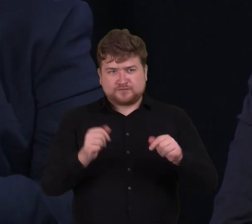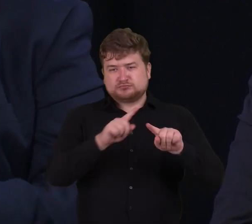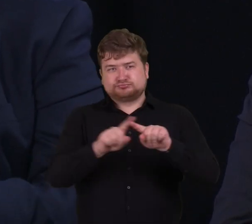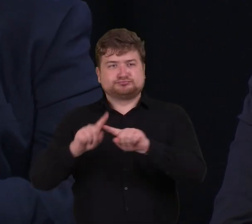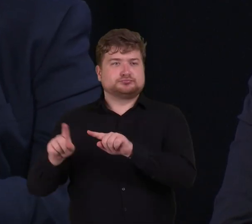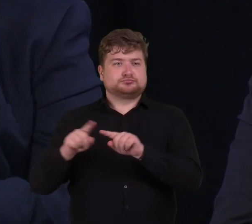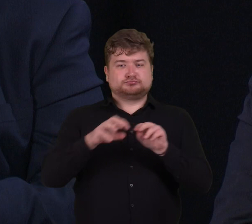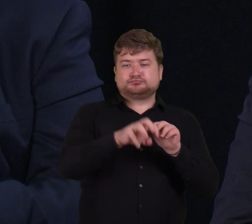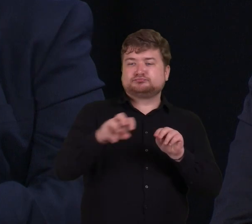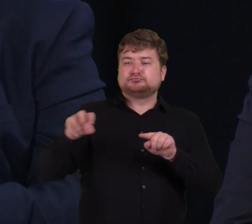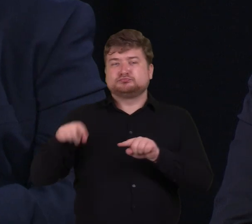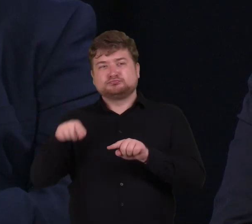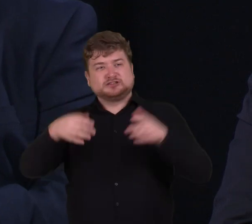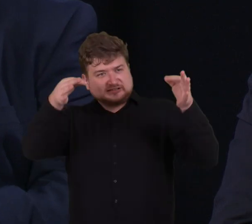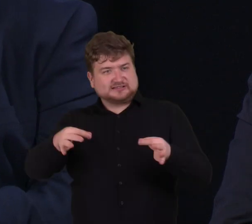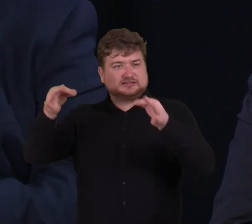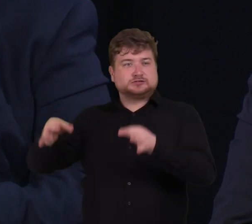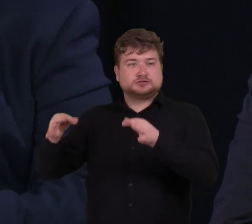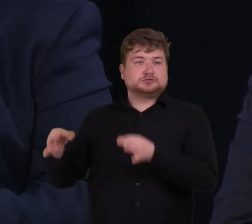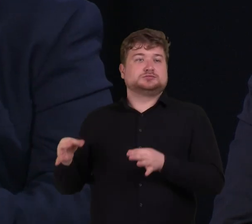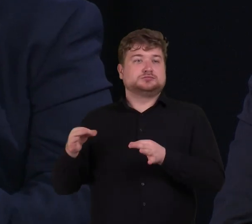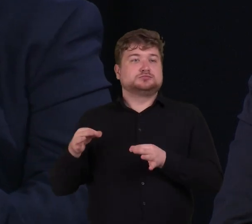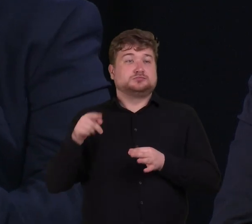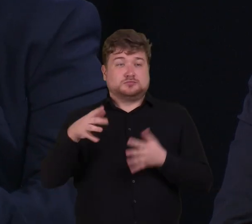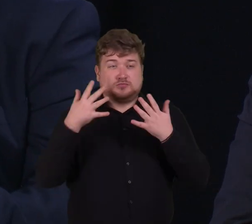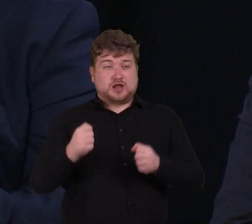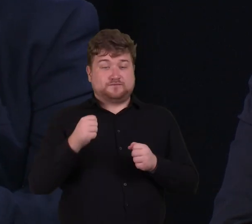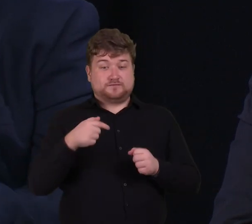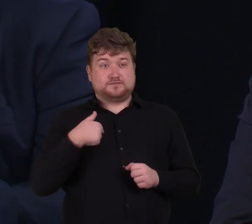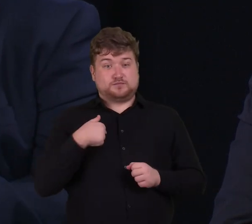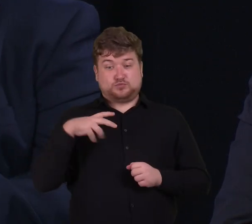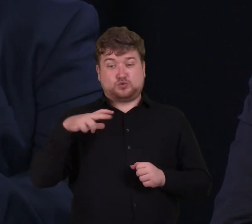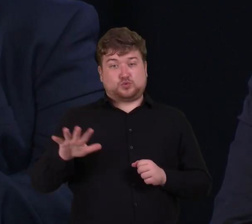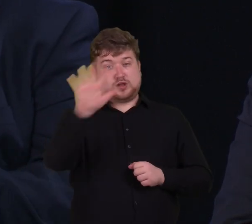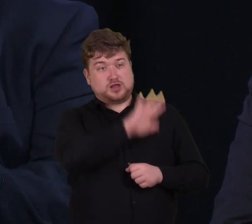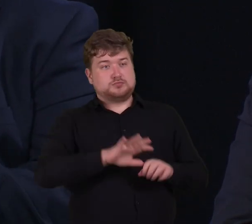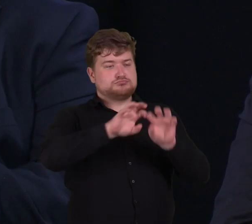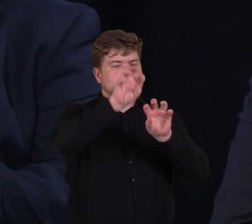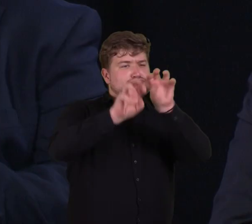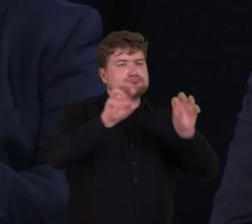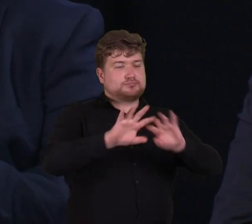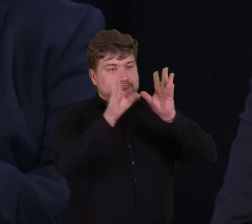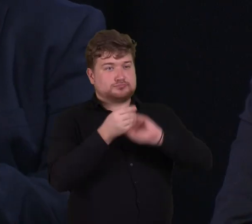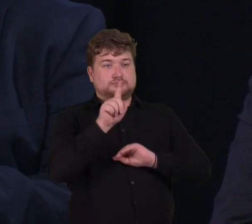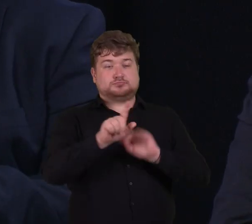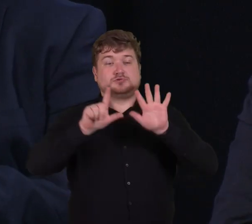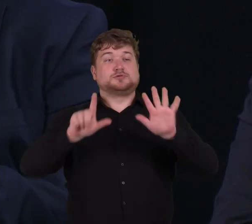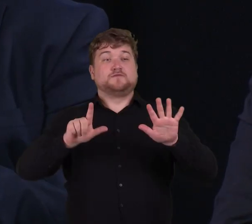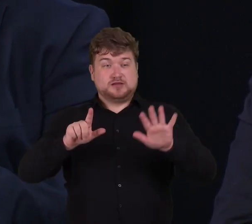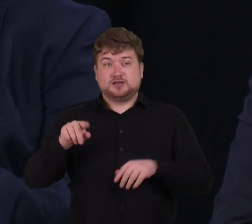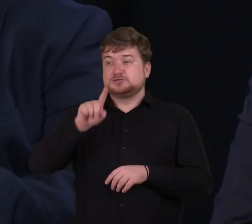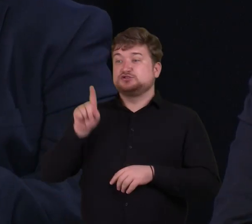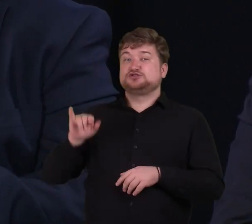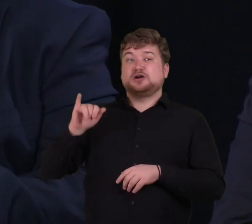has become, we have great expectations of this, because it's the first ITI we have